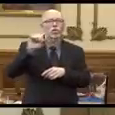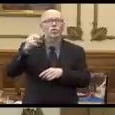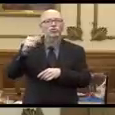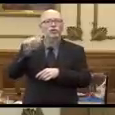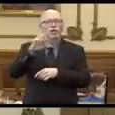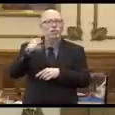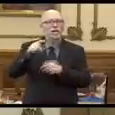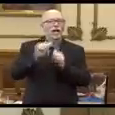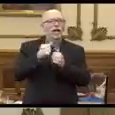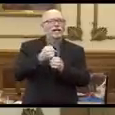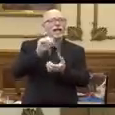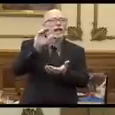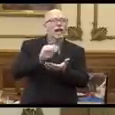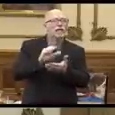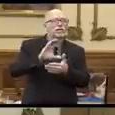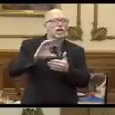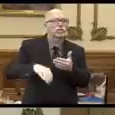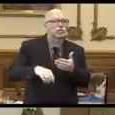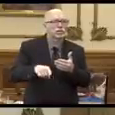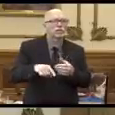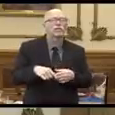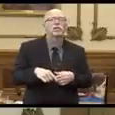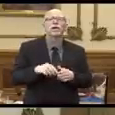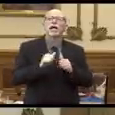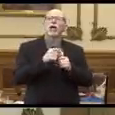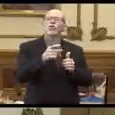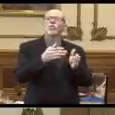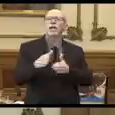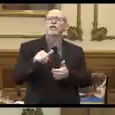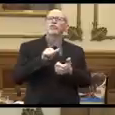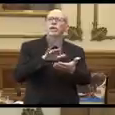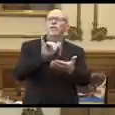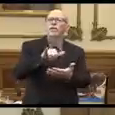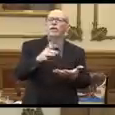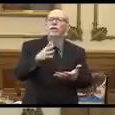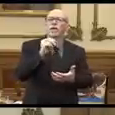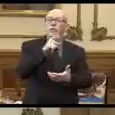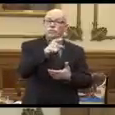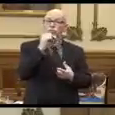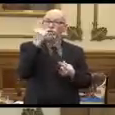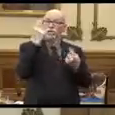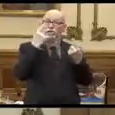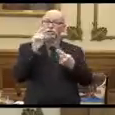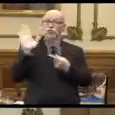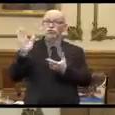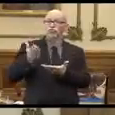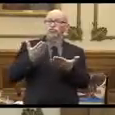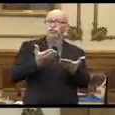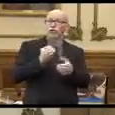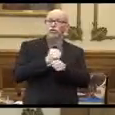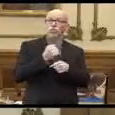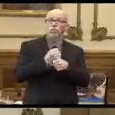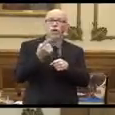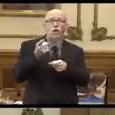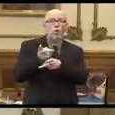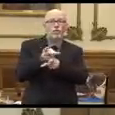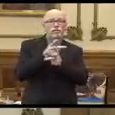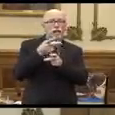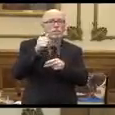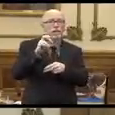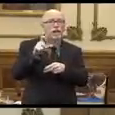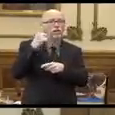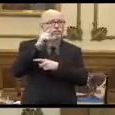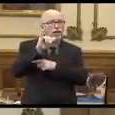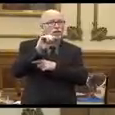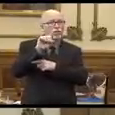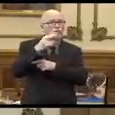how to get a lesser consequence. How do you plan to address this, and would you consider her suggestion to create an oversight panel for IOSHA